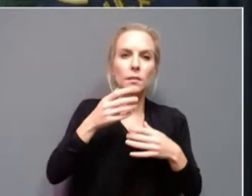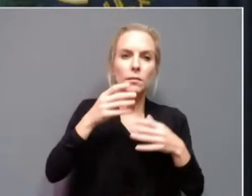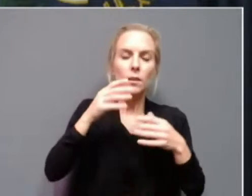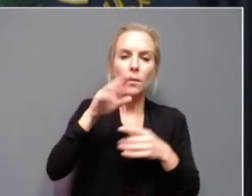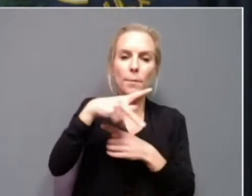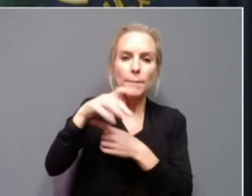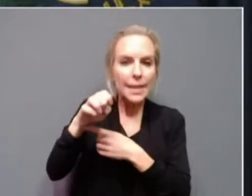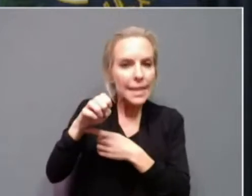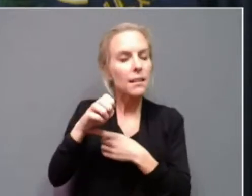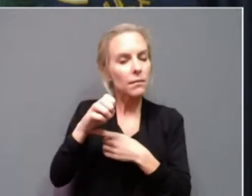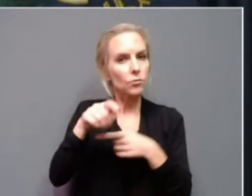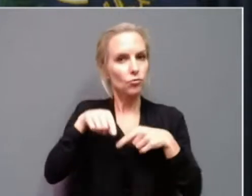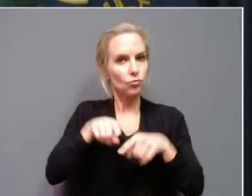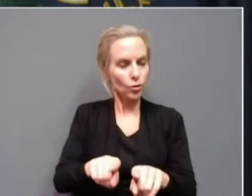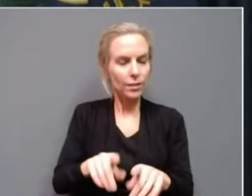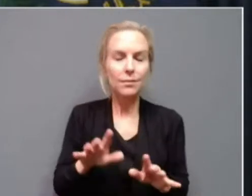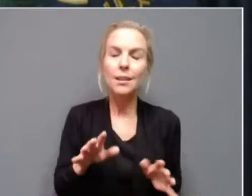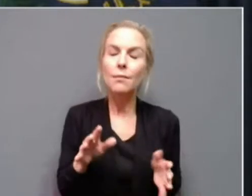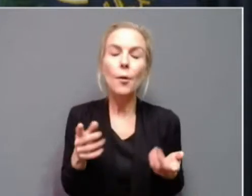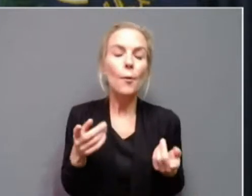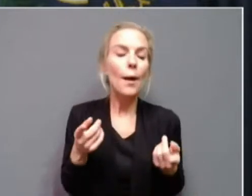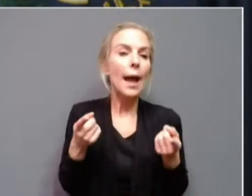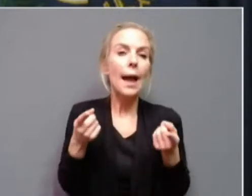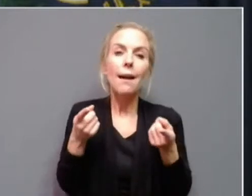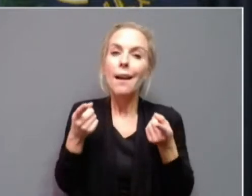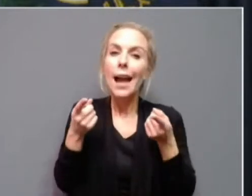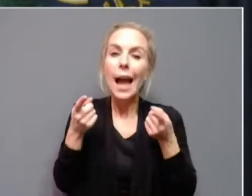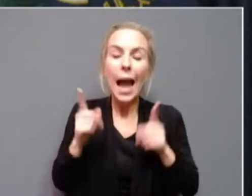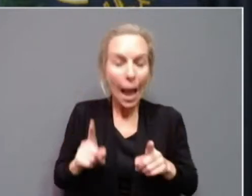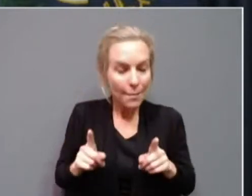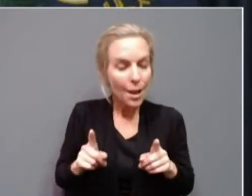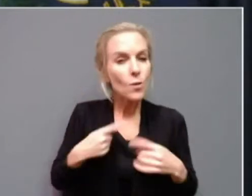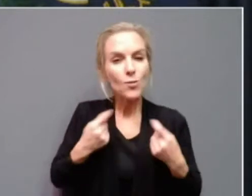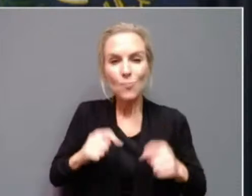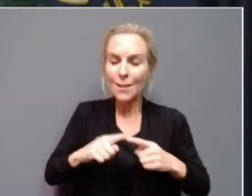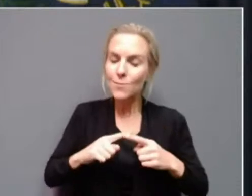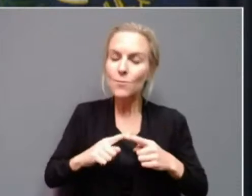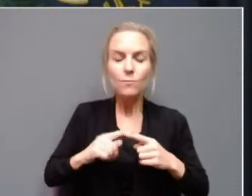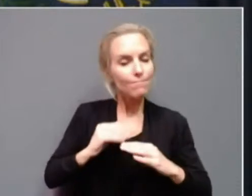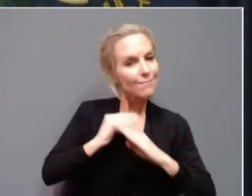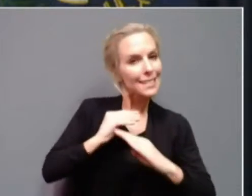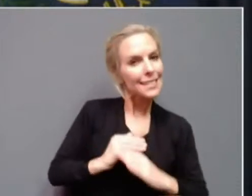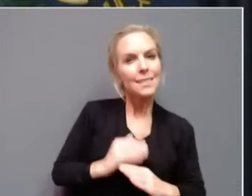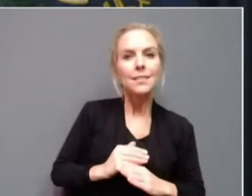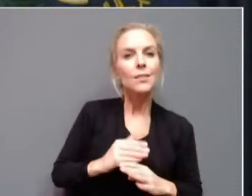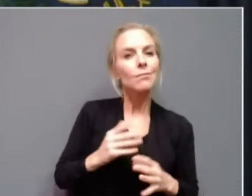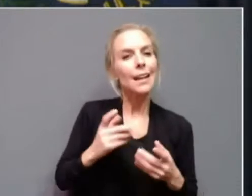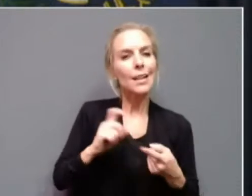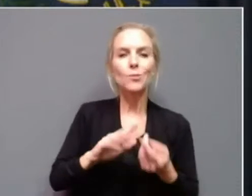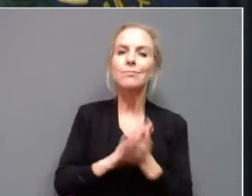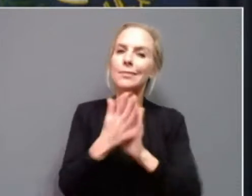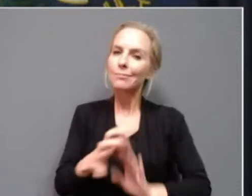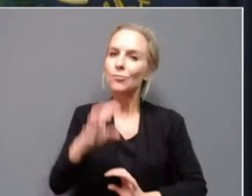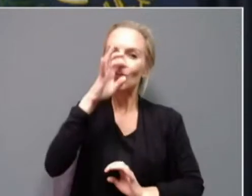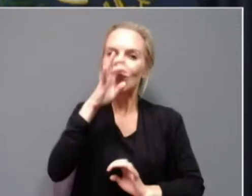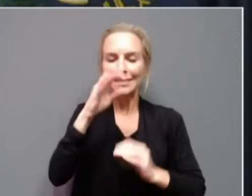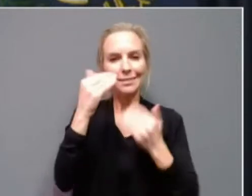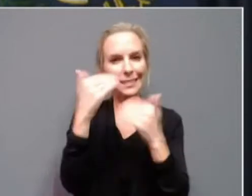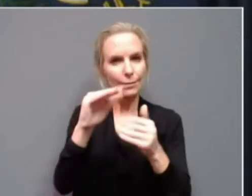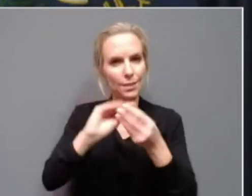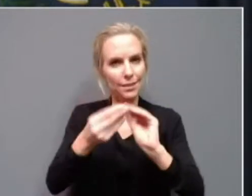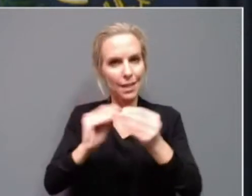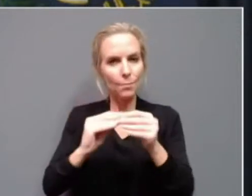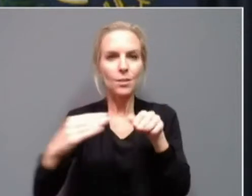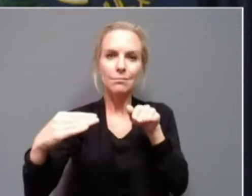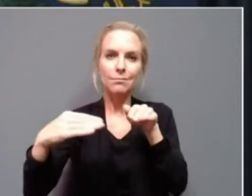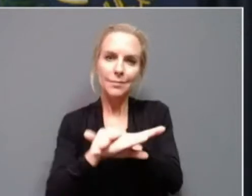Eventually, we, like every other facility in the state, had to restrict our visitors, so we had to lock the